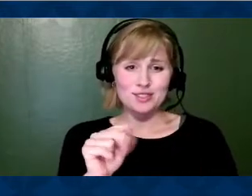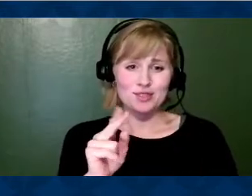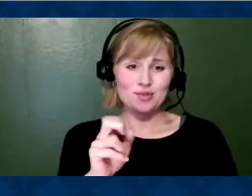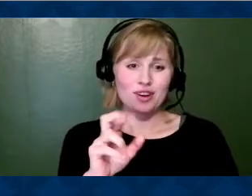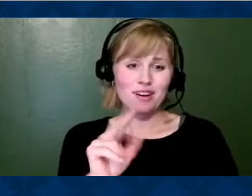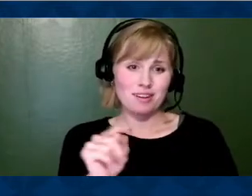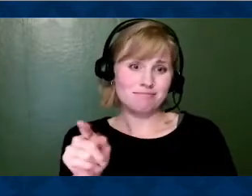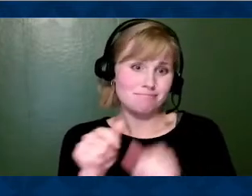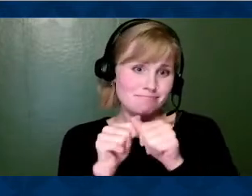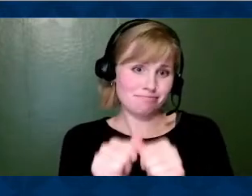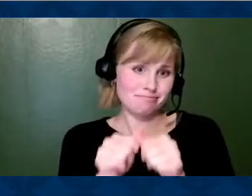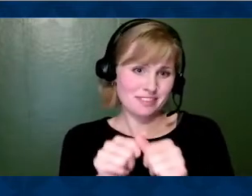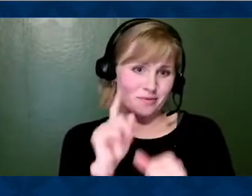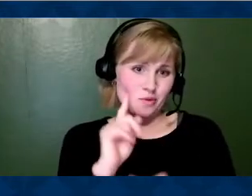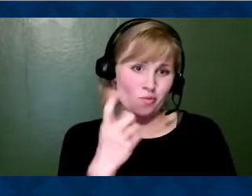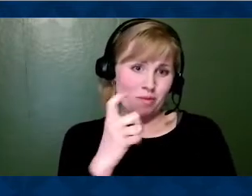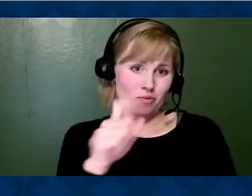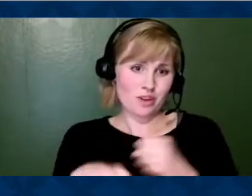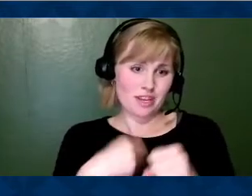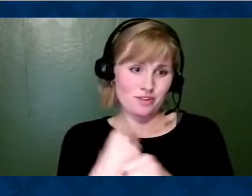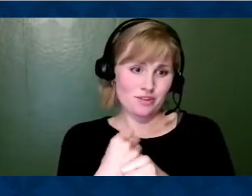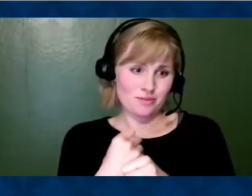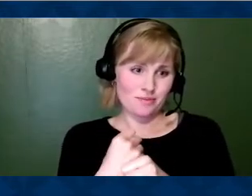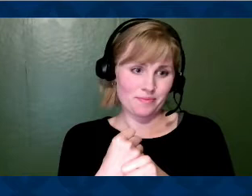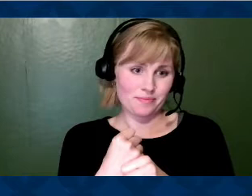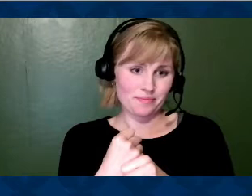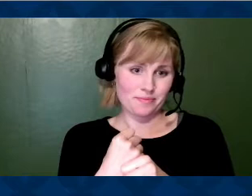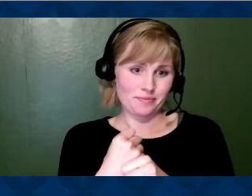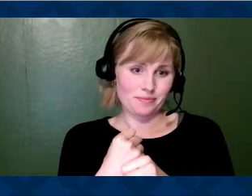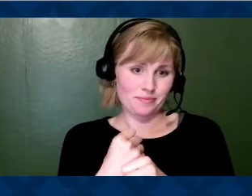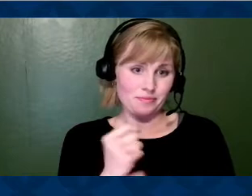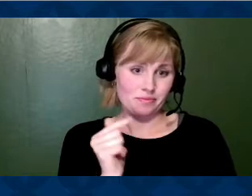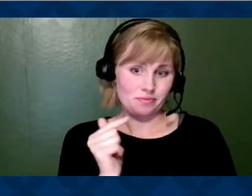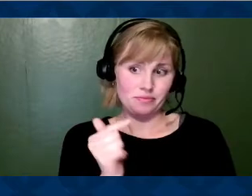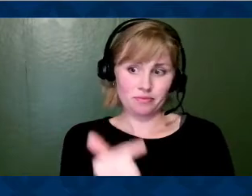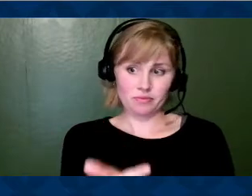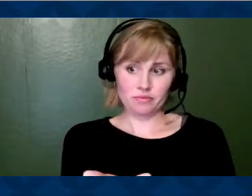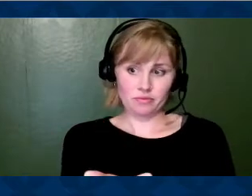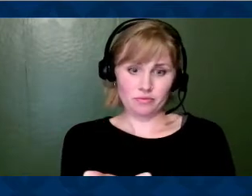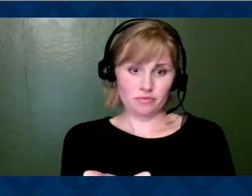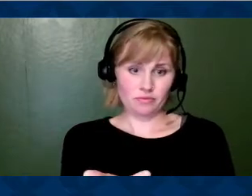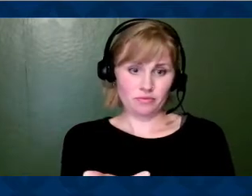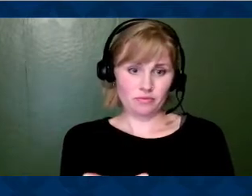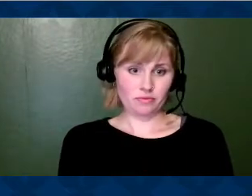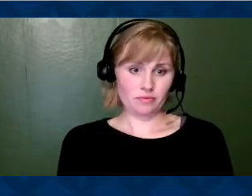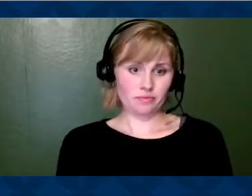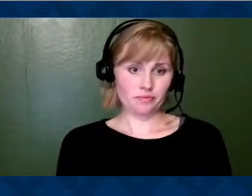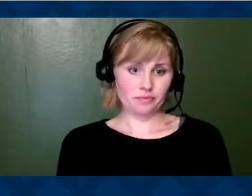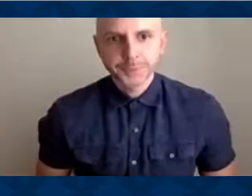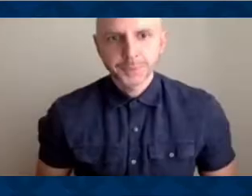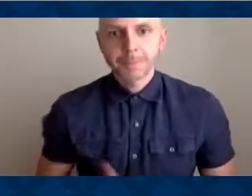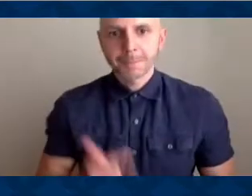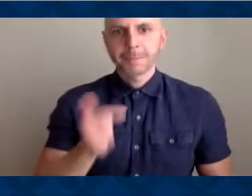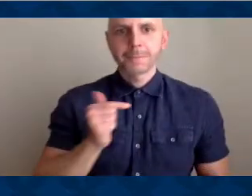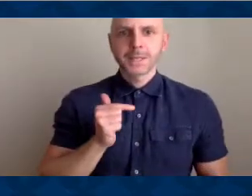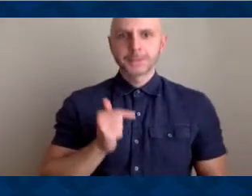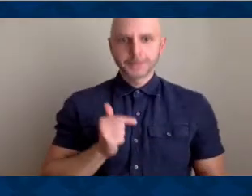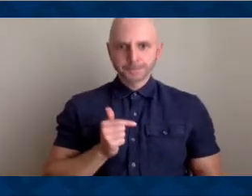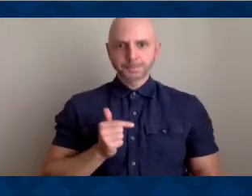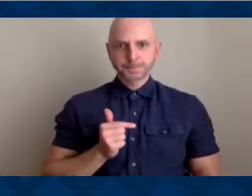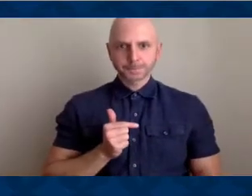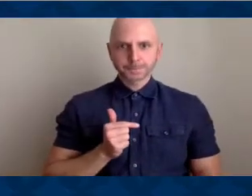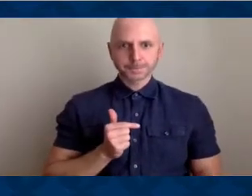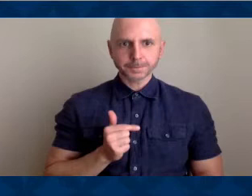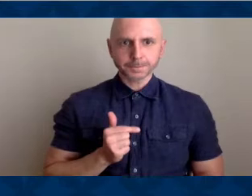we're going to have the Stephen Seartson Professor in Corporate Law and Finance, Professor Robert Yeldon, speak to us. Thank you,